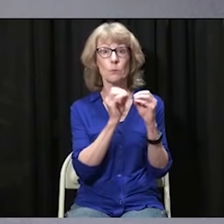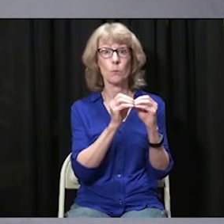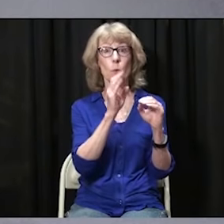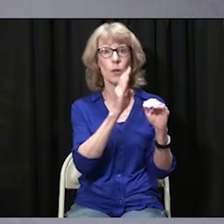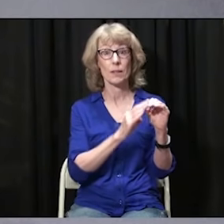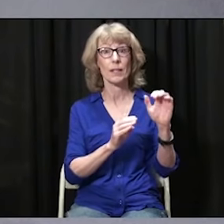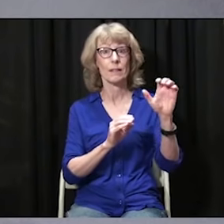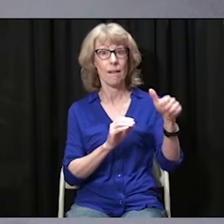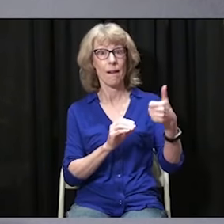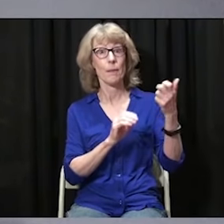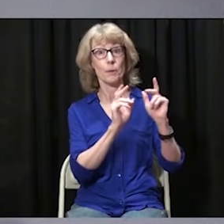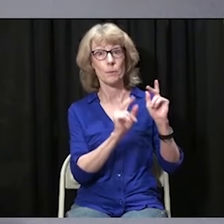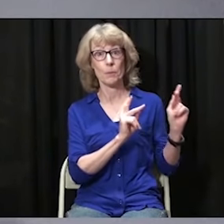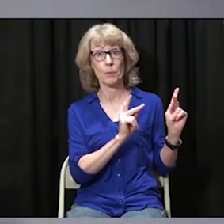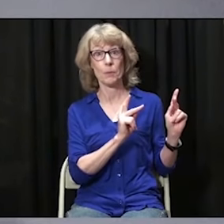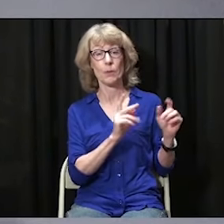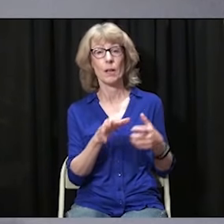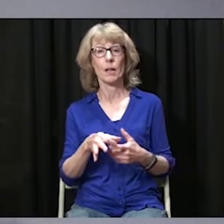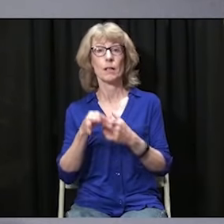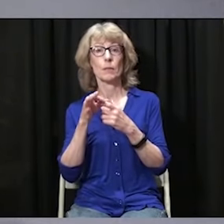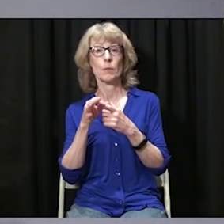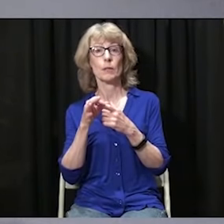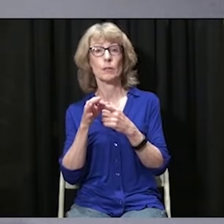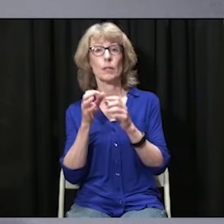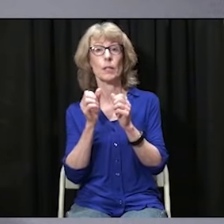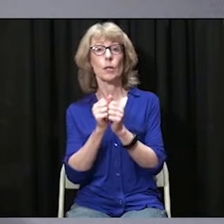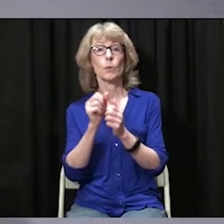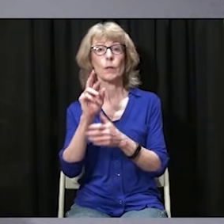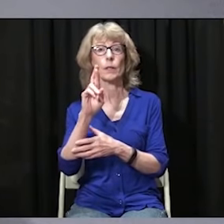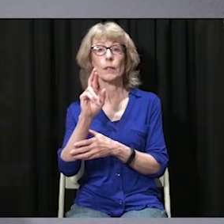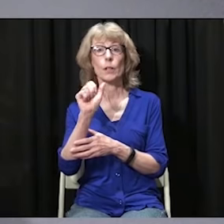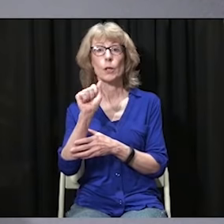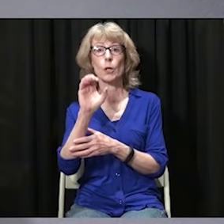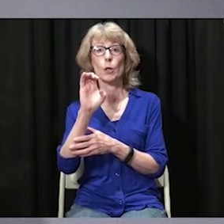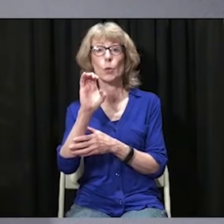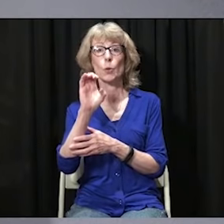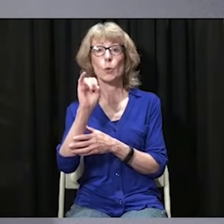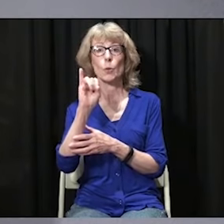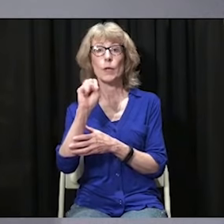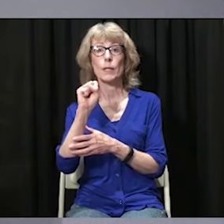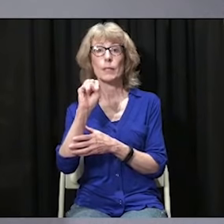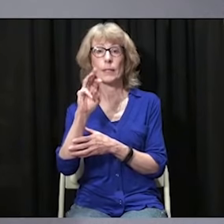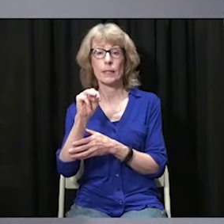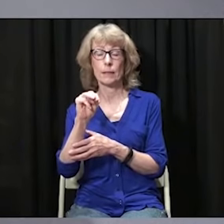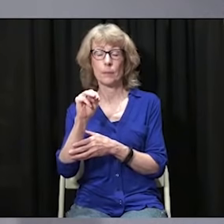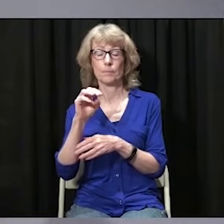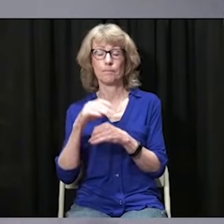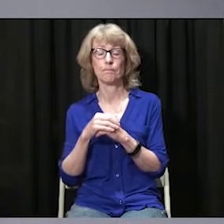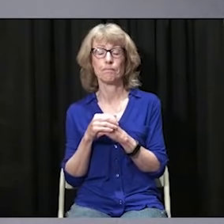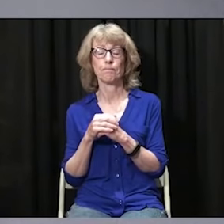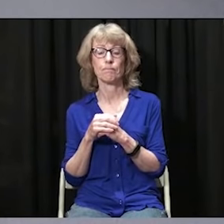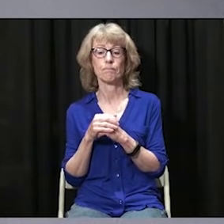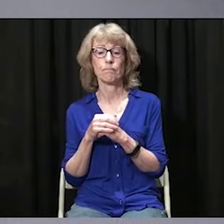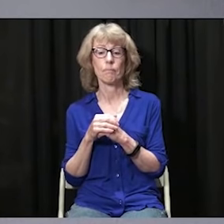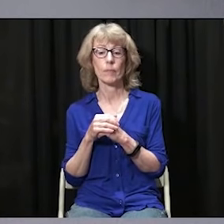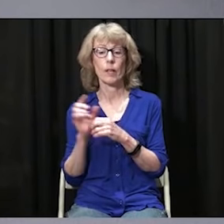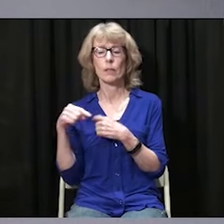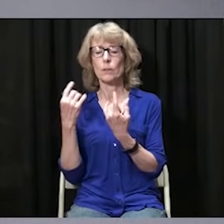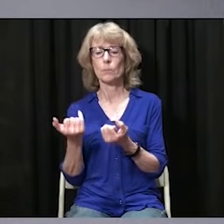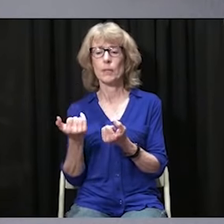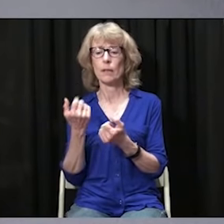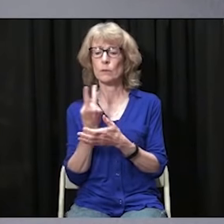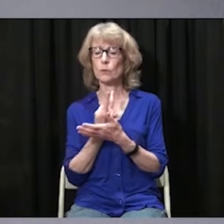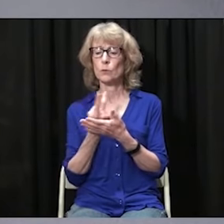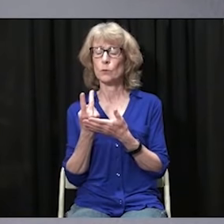racism rears its ugly head in our country. It's been really interesting over the last probably